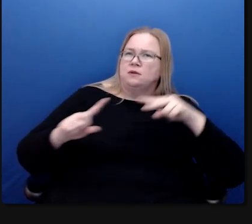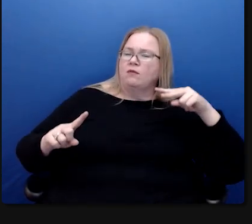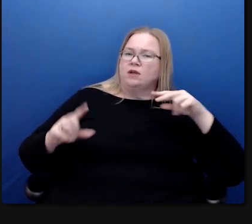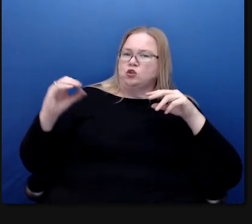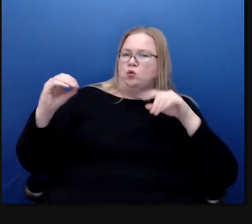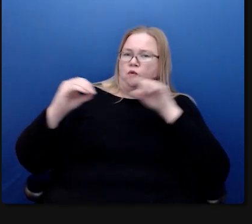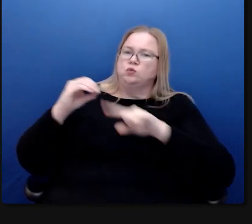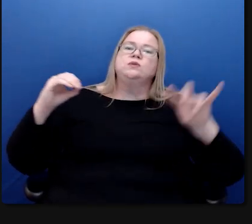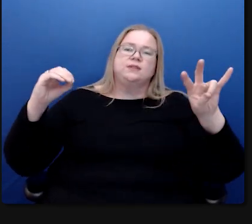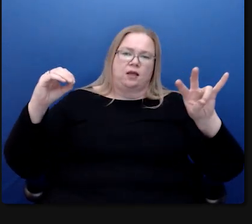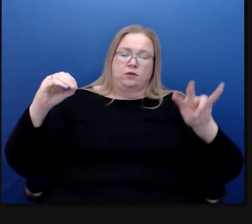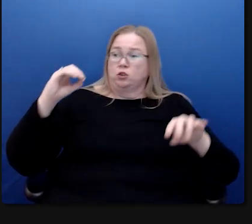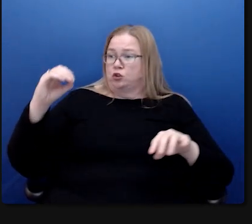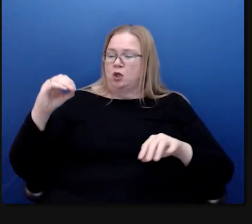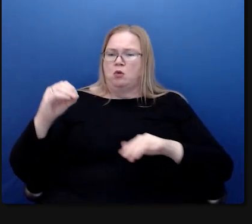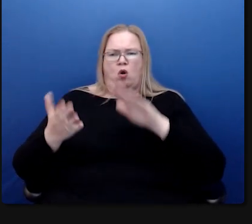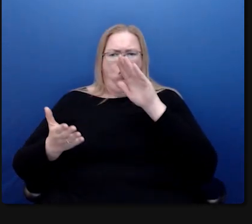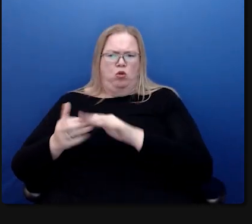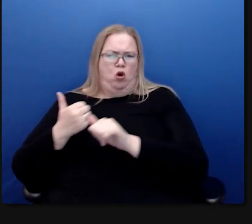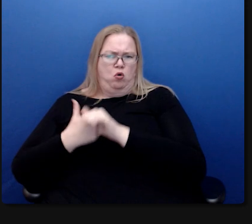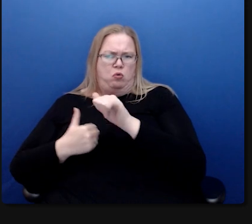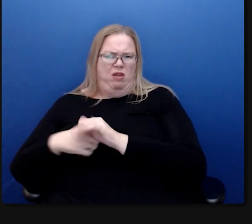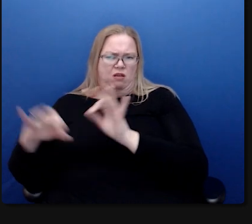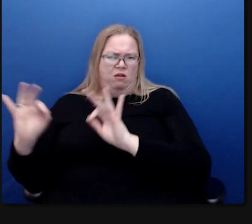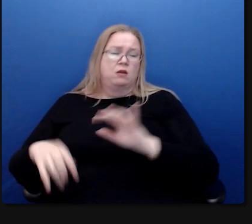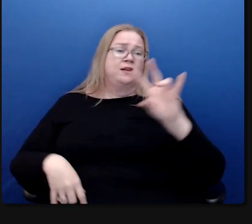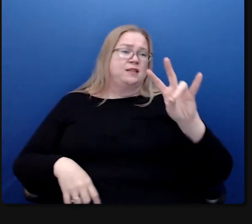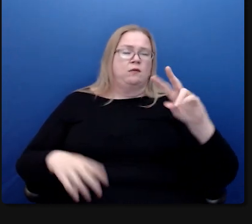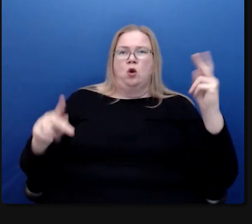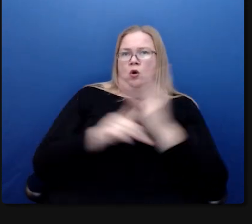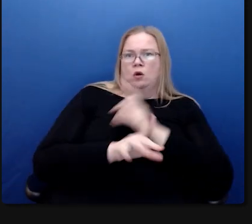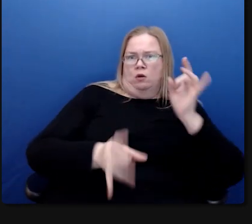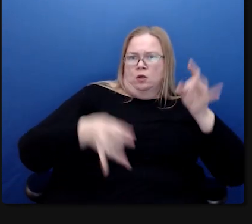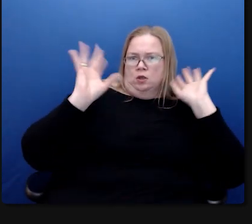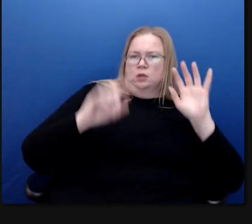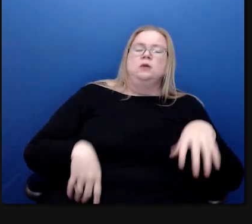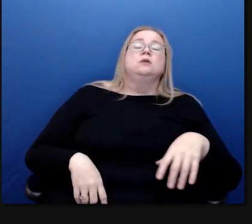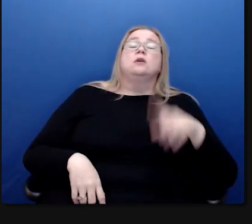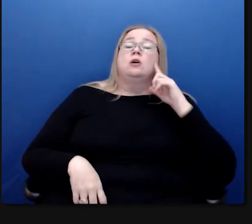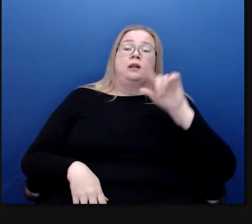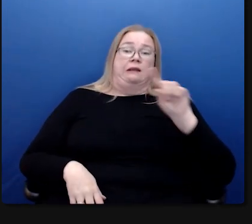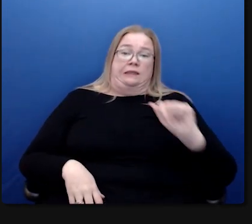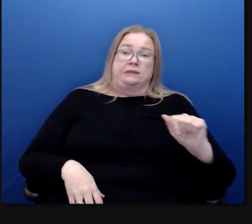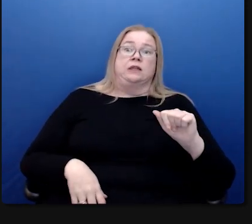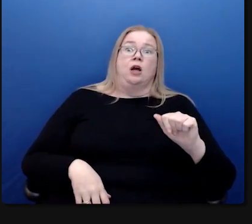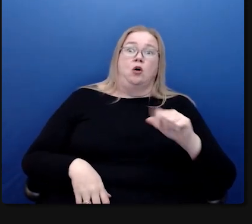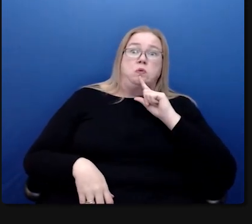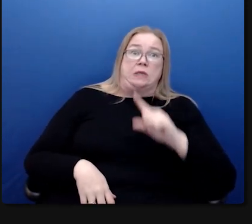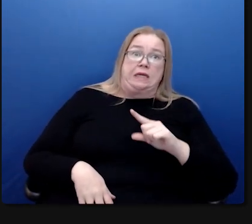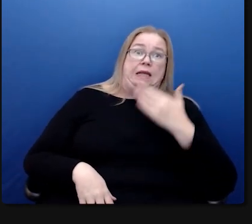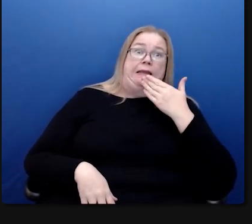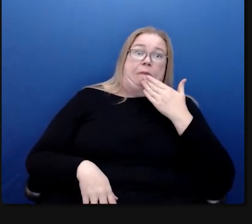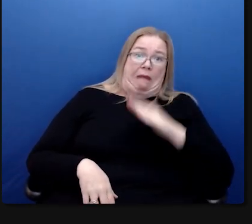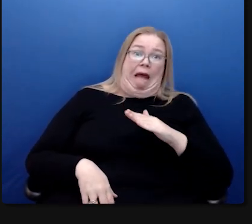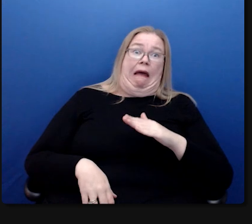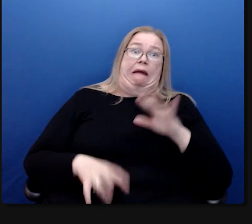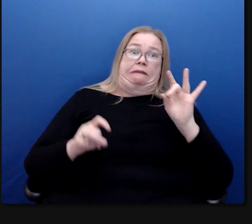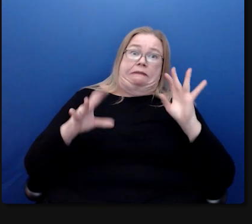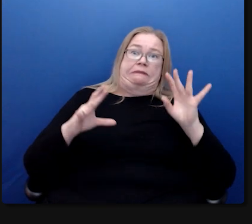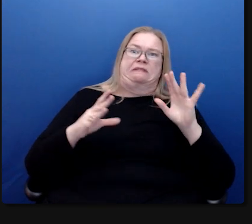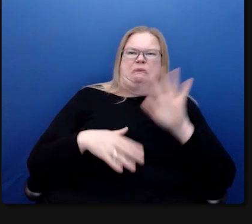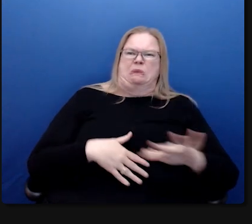you a few examples of how we keep up with global events, trends, and pop culture. Earlier this year, there was a case reported in Spanish news